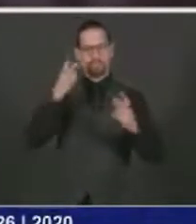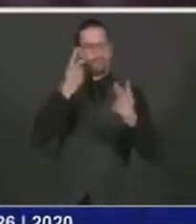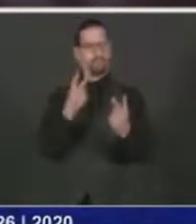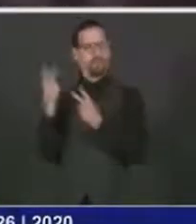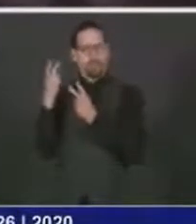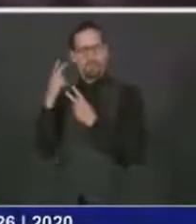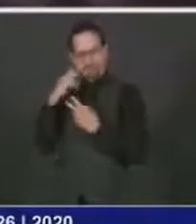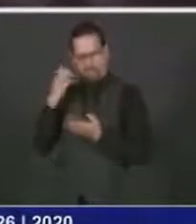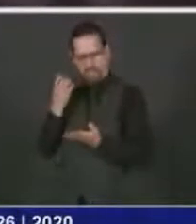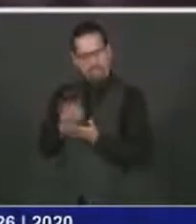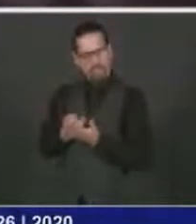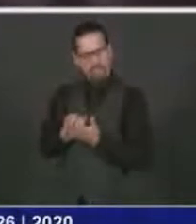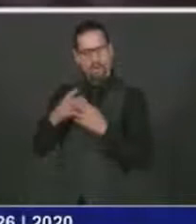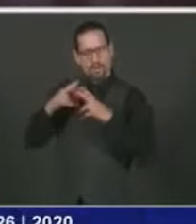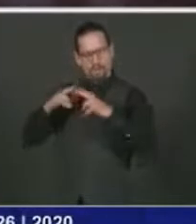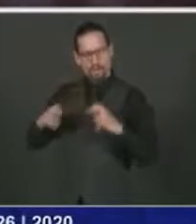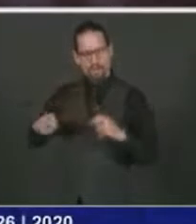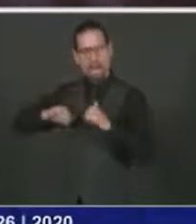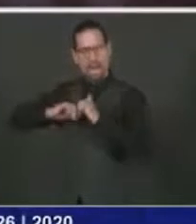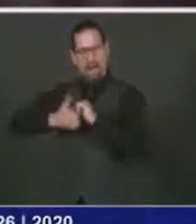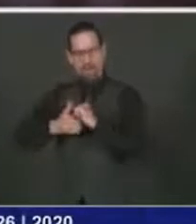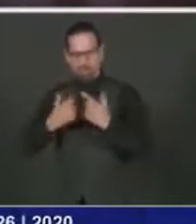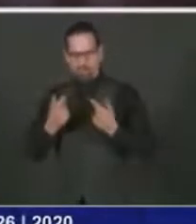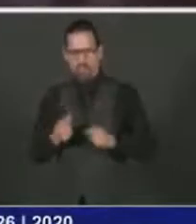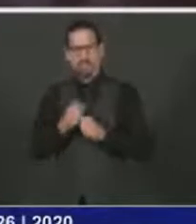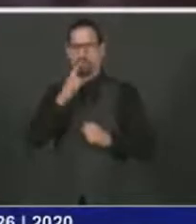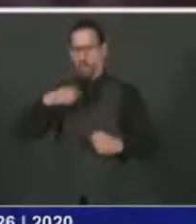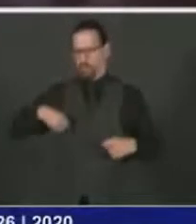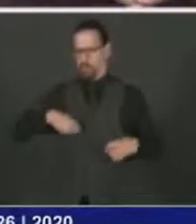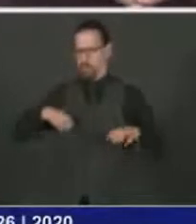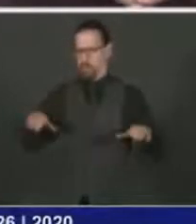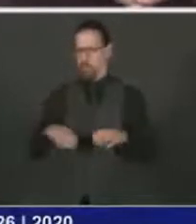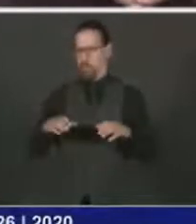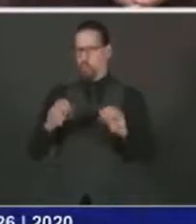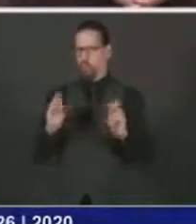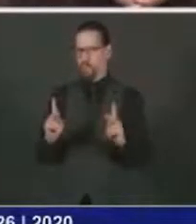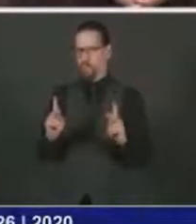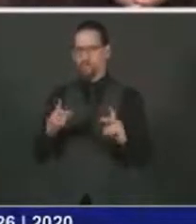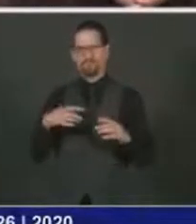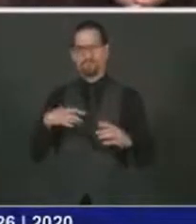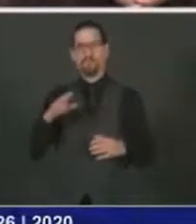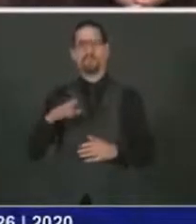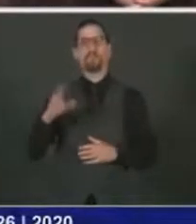facts, and make sure we're ready. And so that's what I'm doing. Governor,